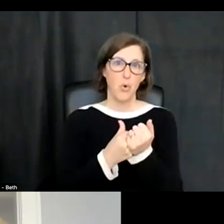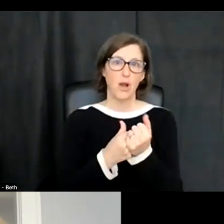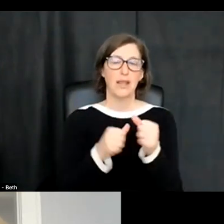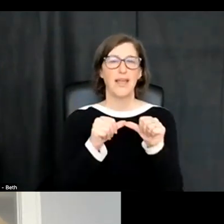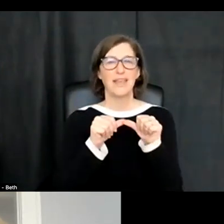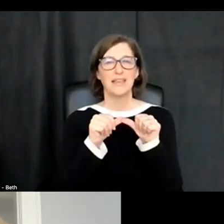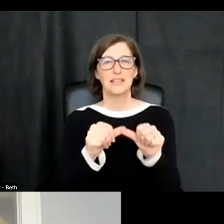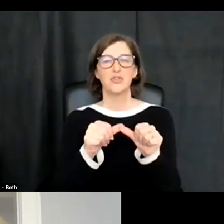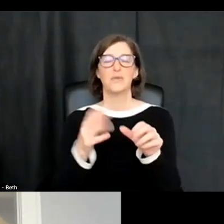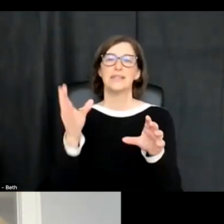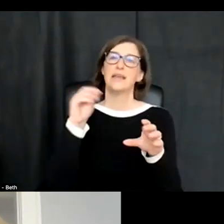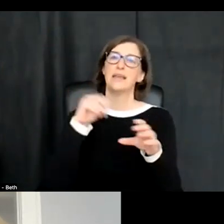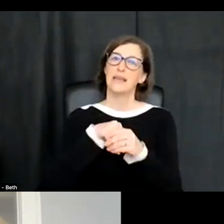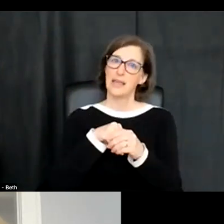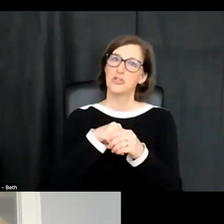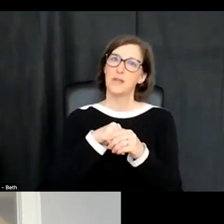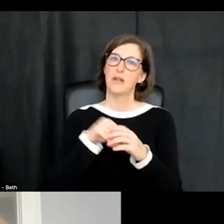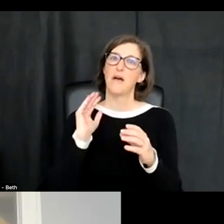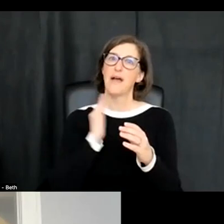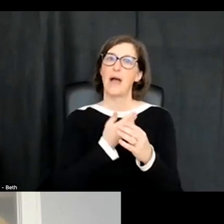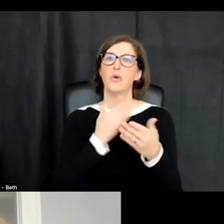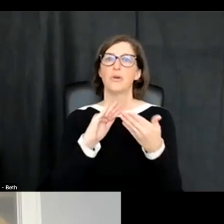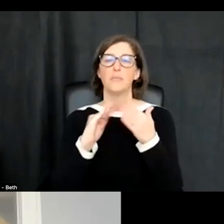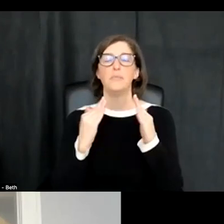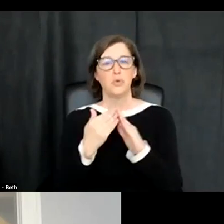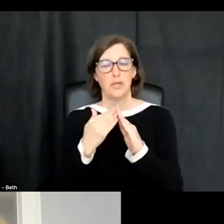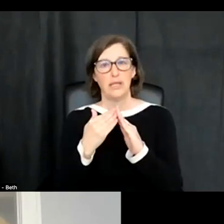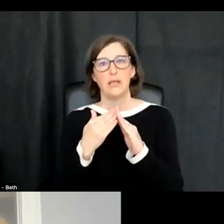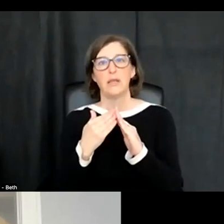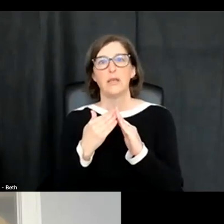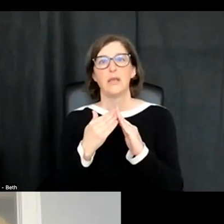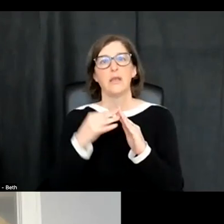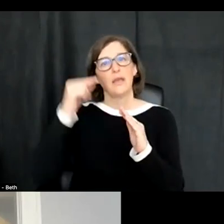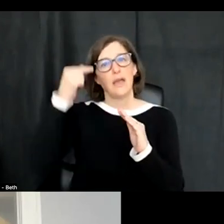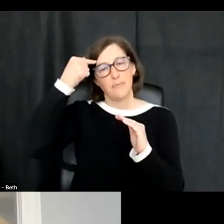continuous engagement of our community, government